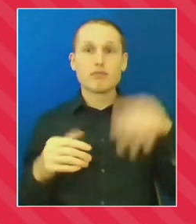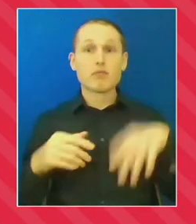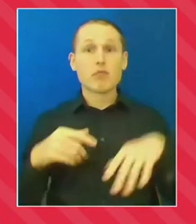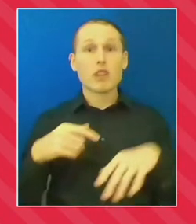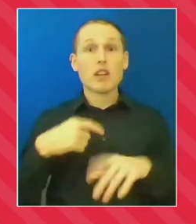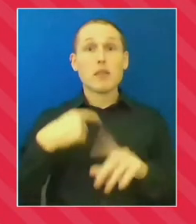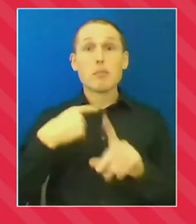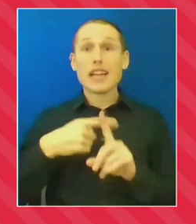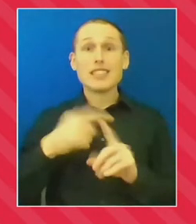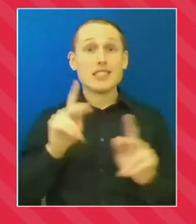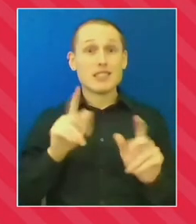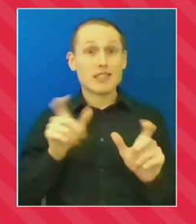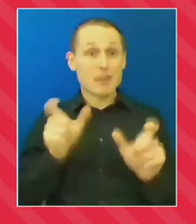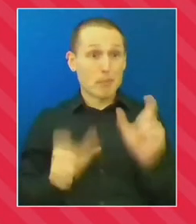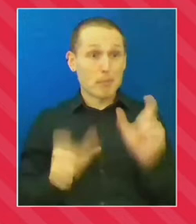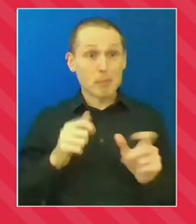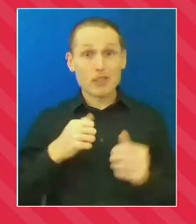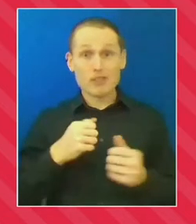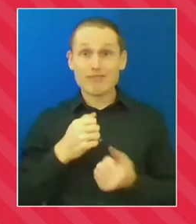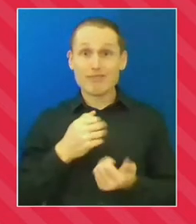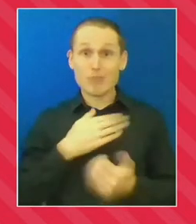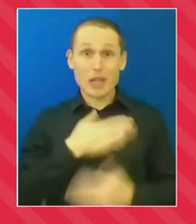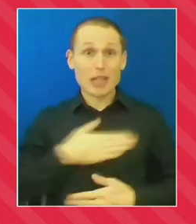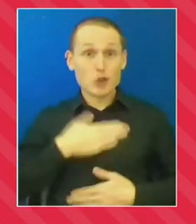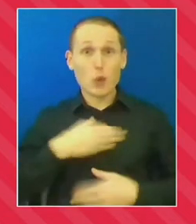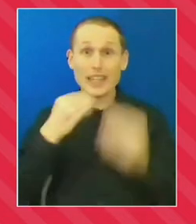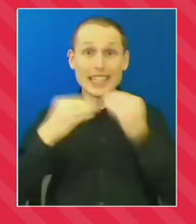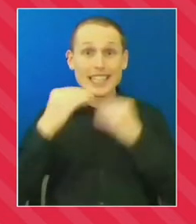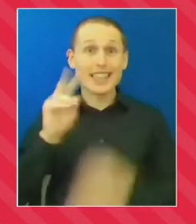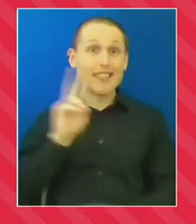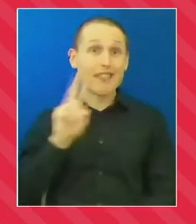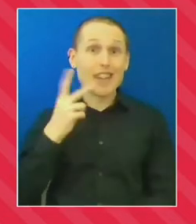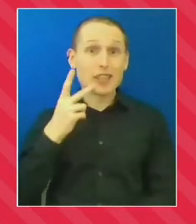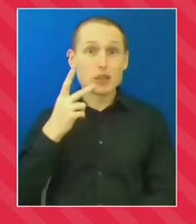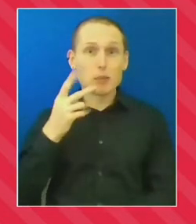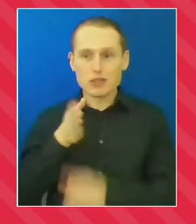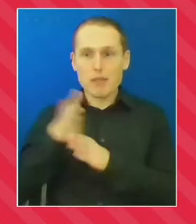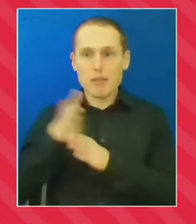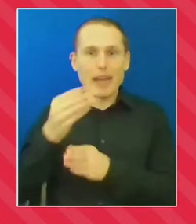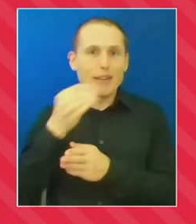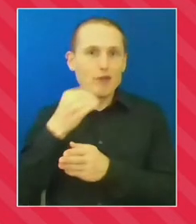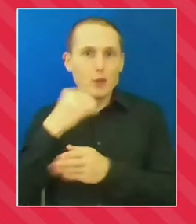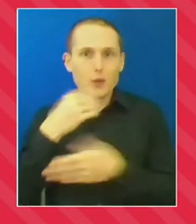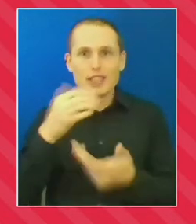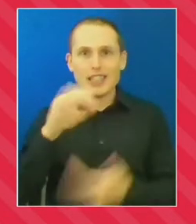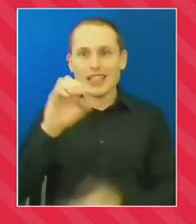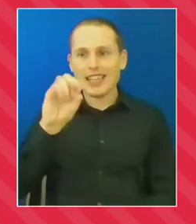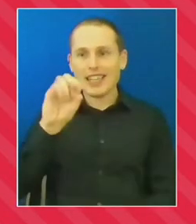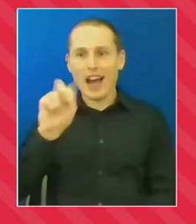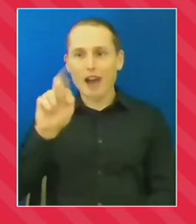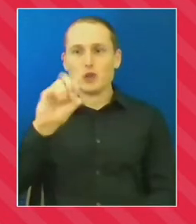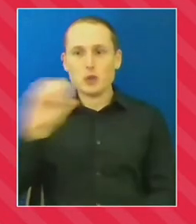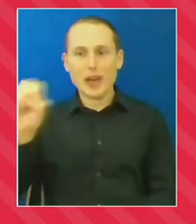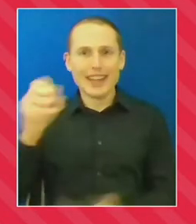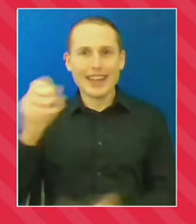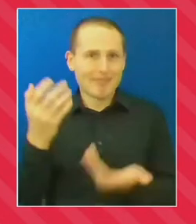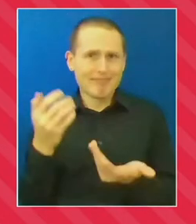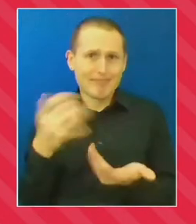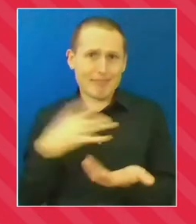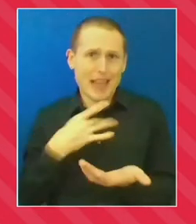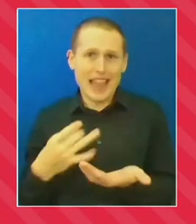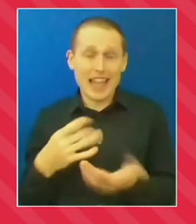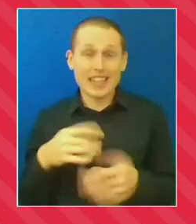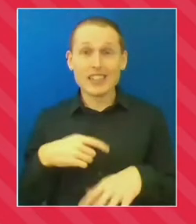them ahead of time. But they really do. Yeah, yeah. They like eating vegetables as entrees. Mm-hmm. And then third, wow,